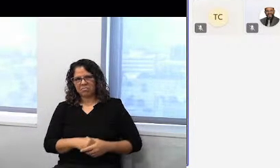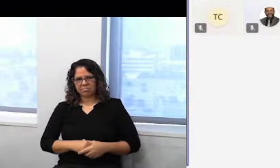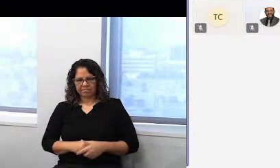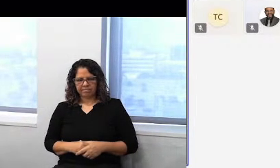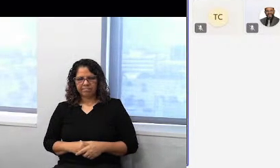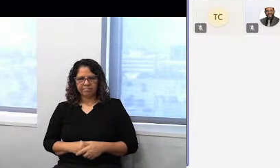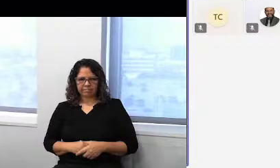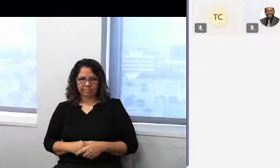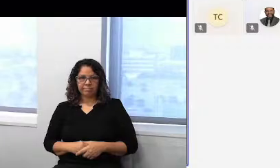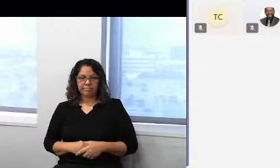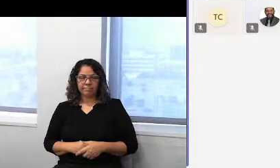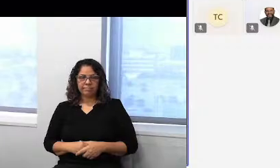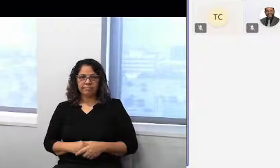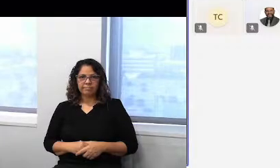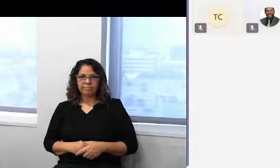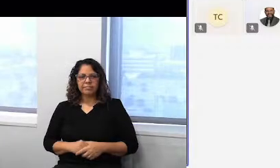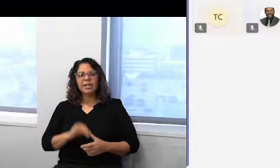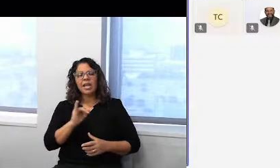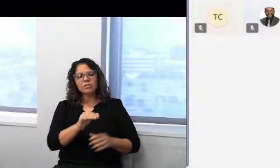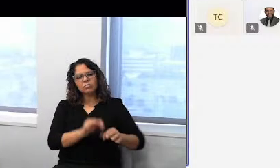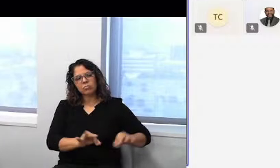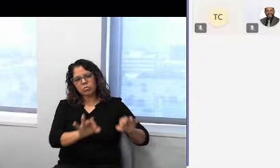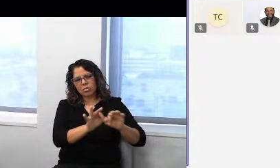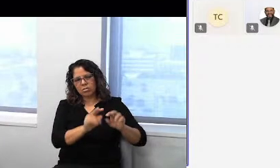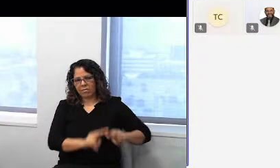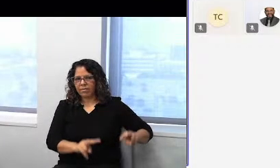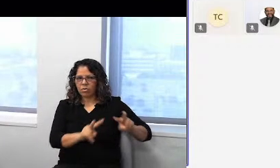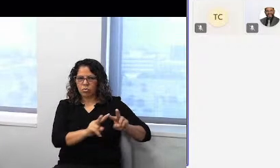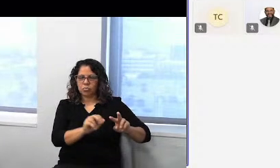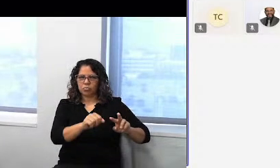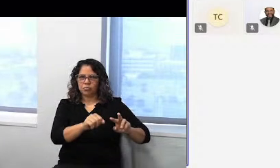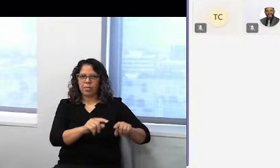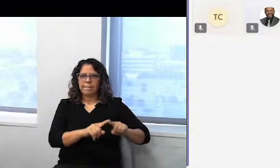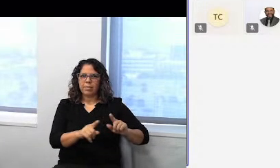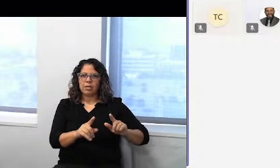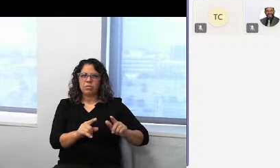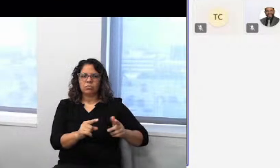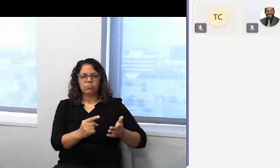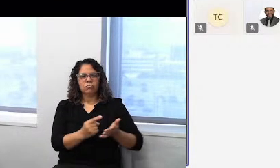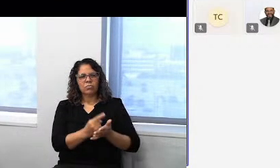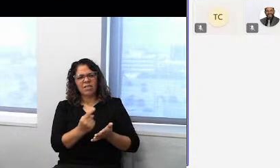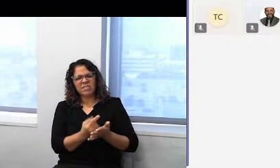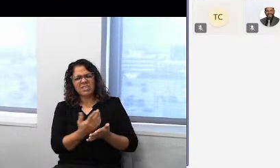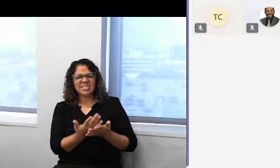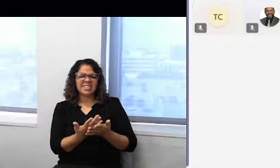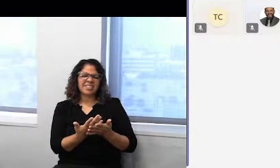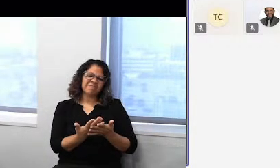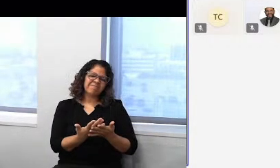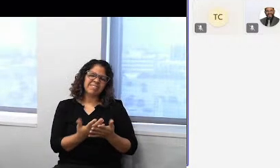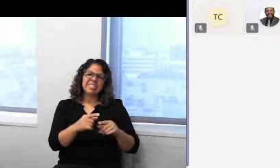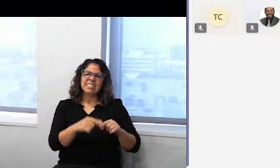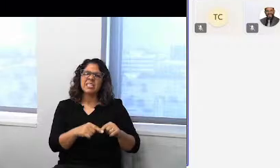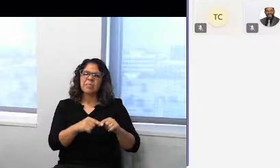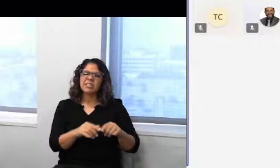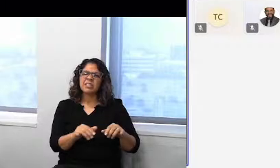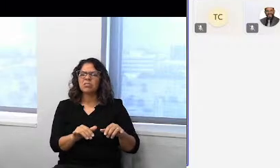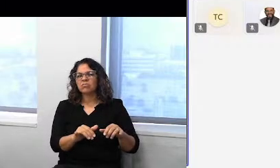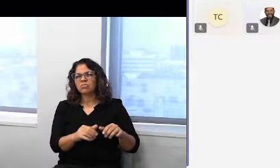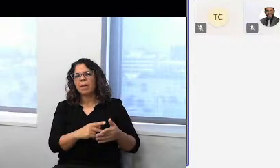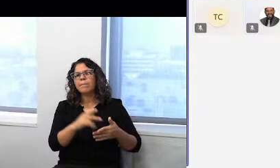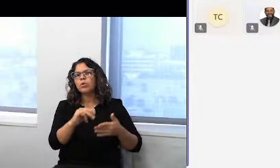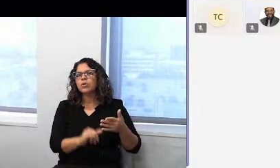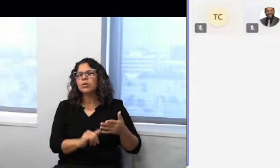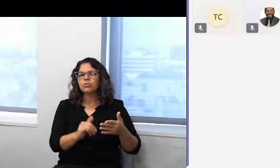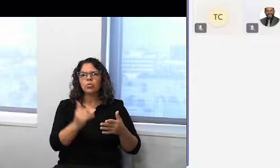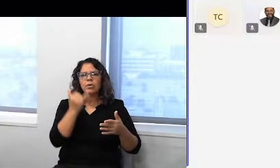do, definitely. But sometimes that becomes an impediment depending on the size. So I'm answering your question, but it has to be evaluated. That's